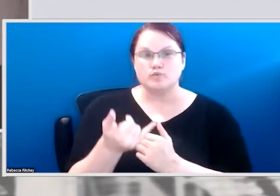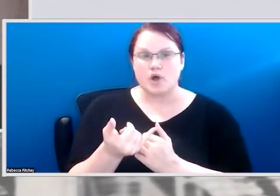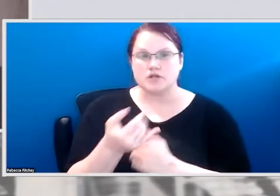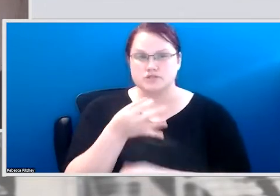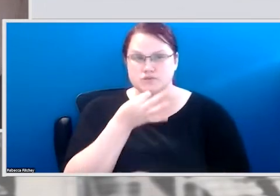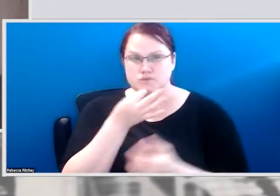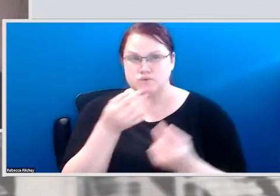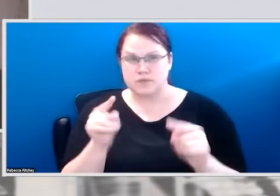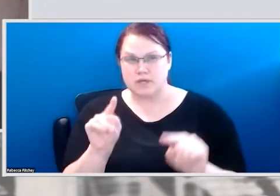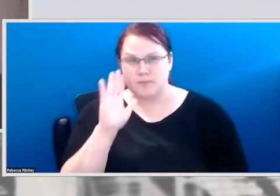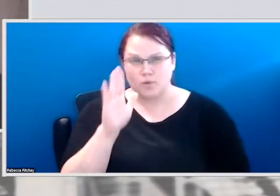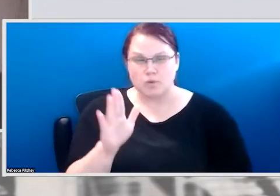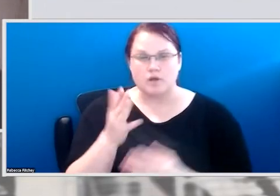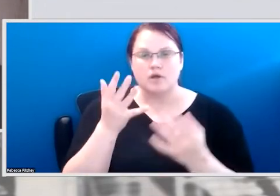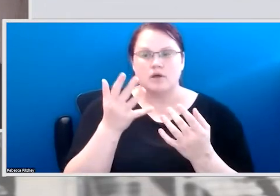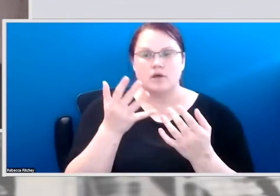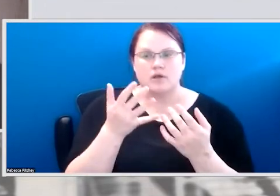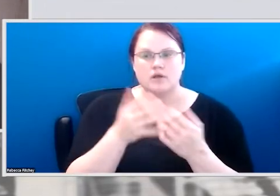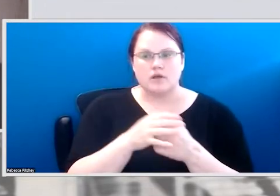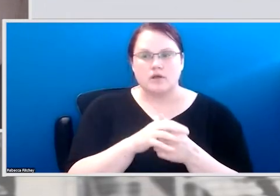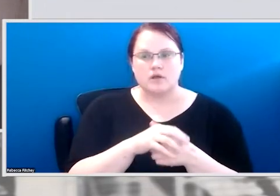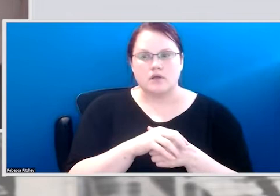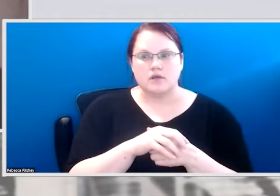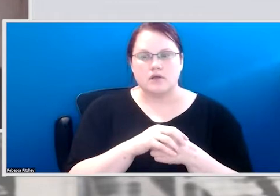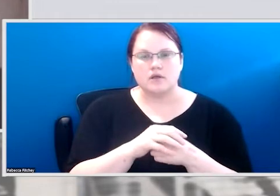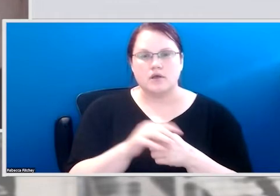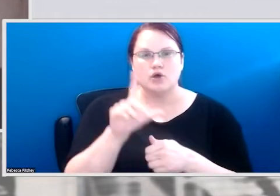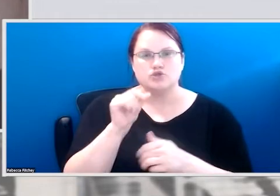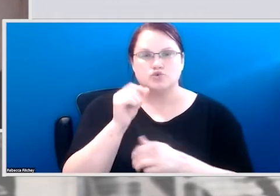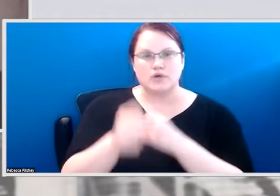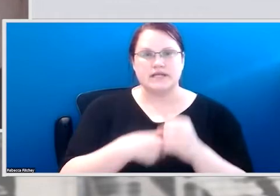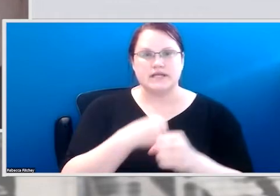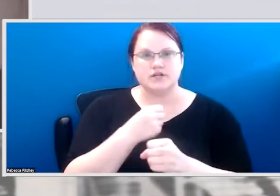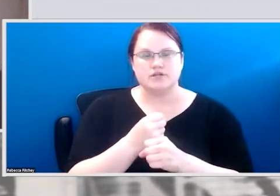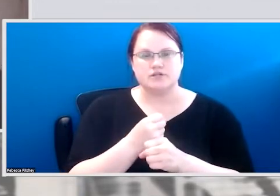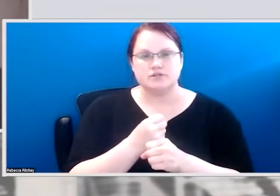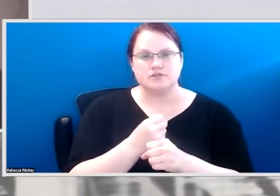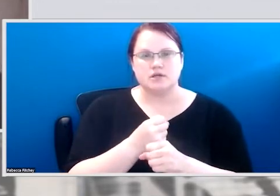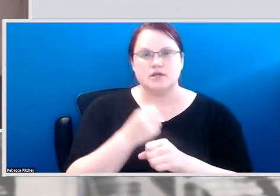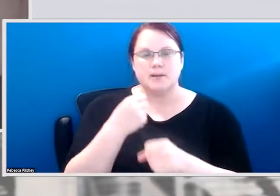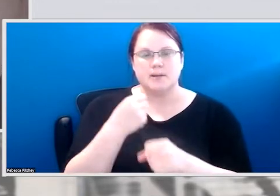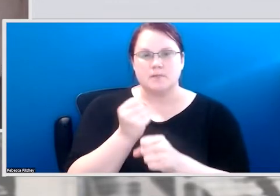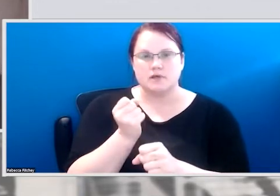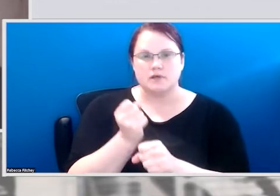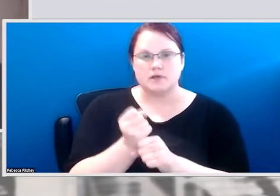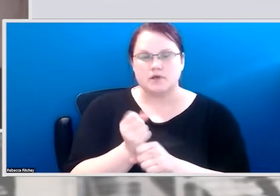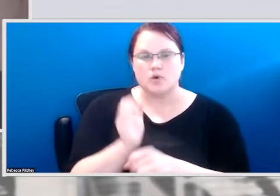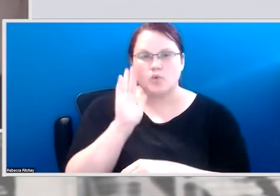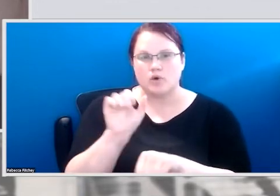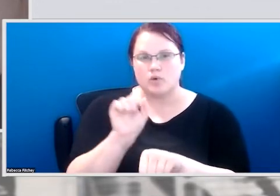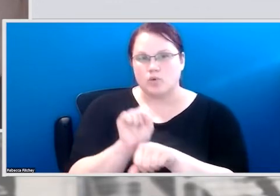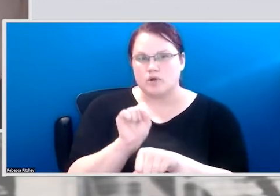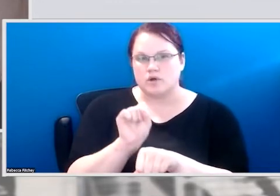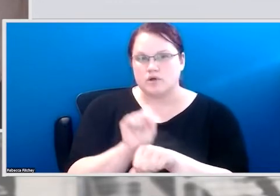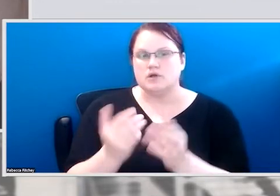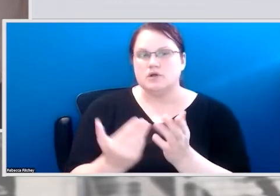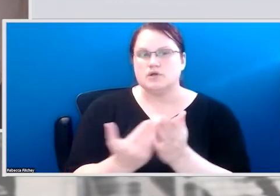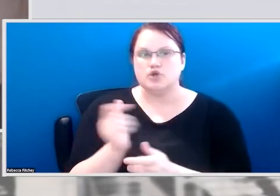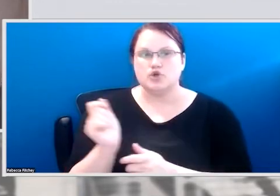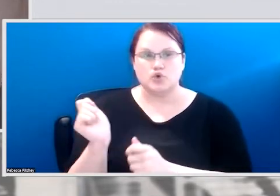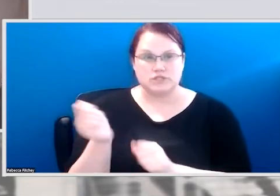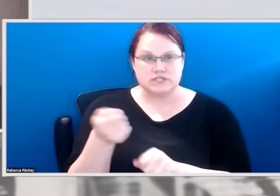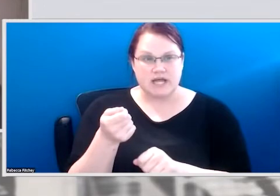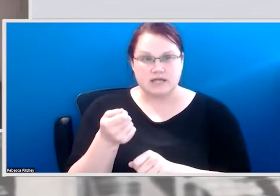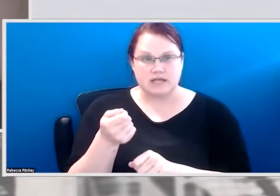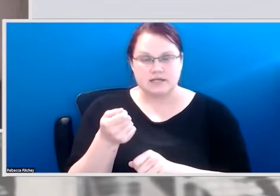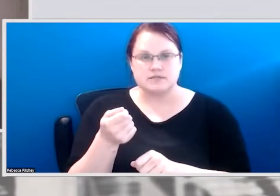really important, we've been waiting for this roof 20 years. It's been 20 years in the making. We're going to work on getting a new tennis dome at Mellon Tennis